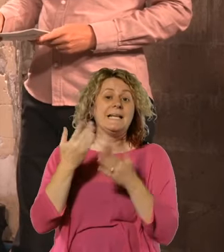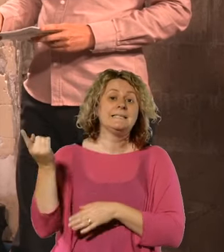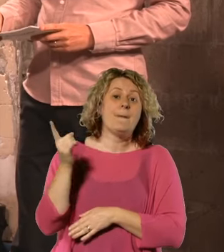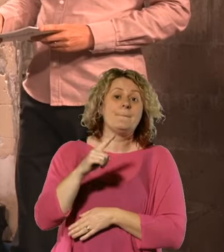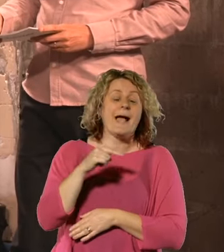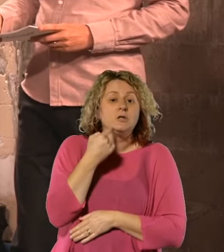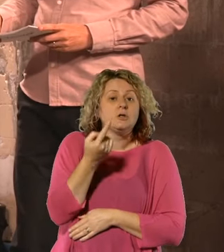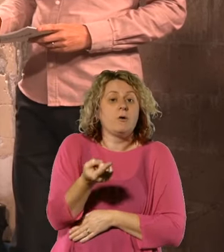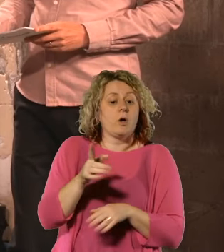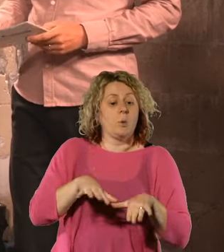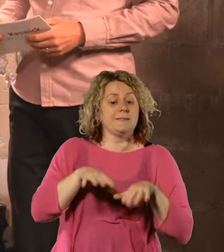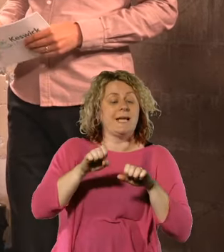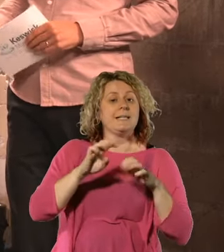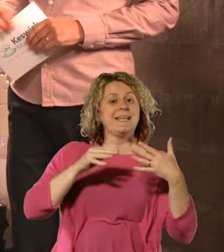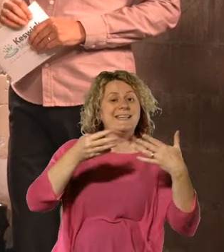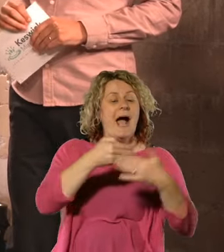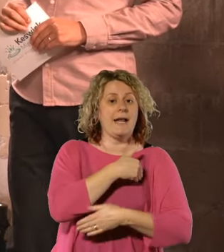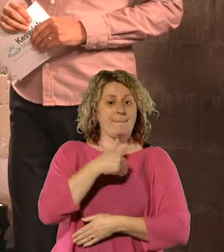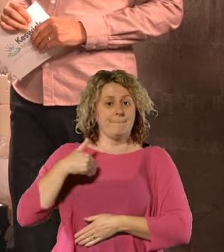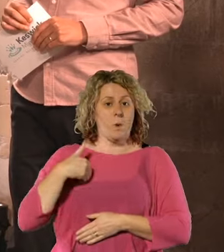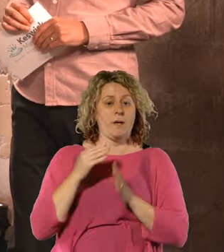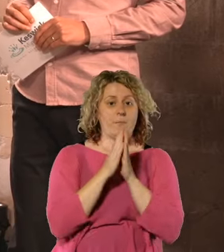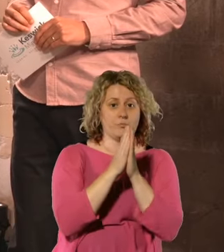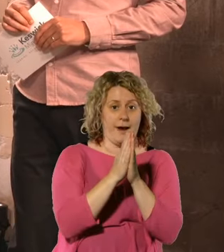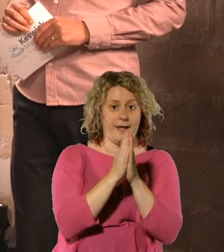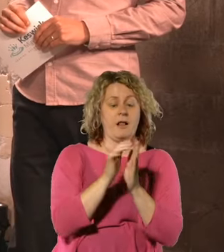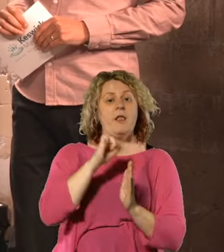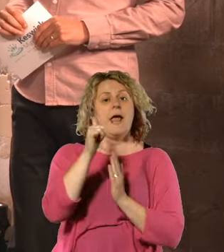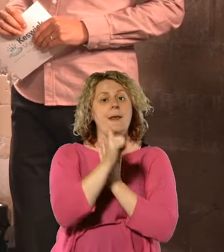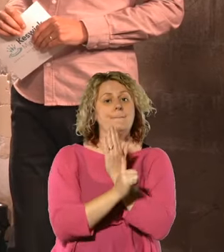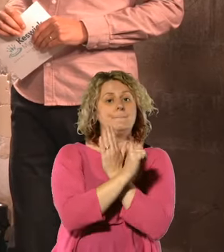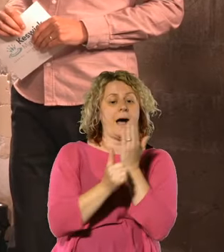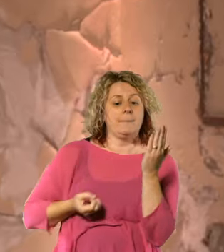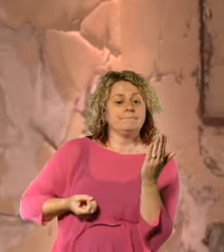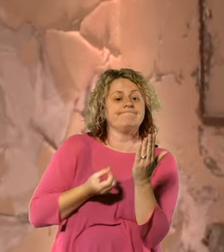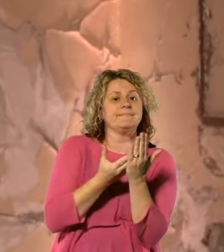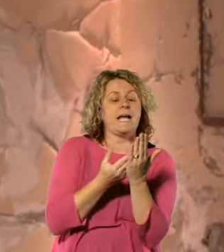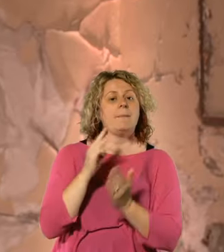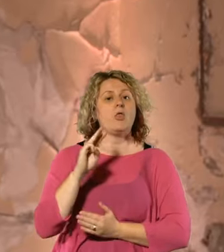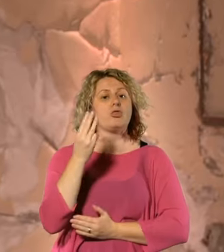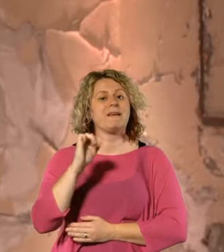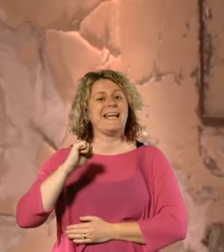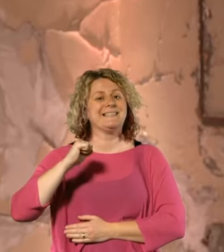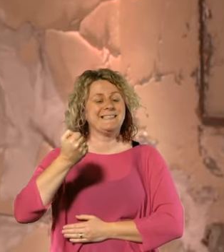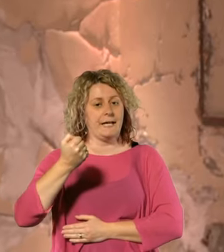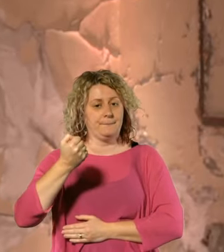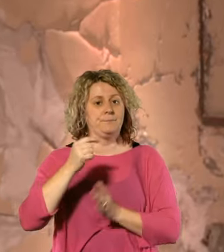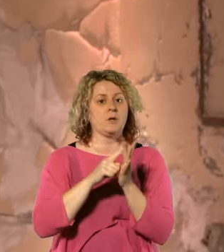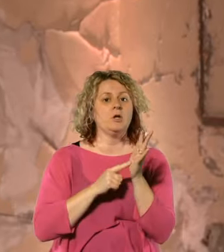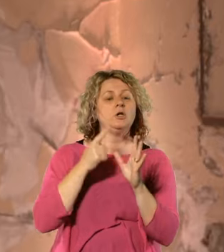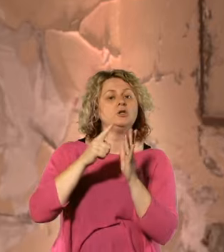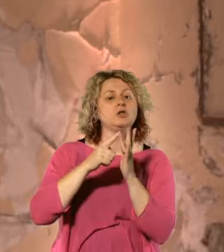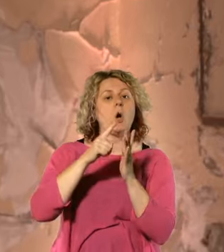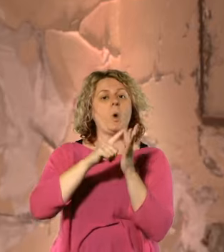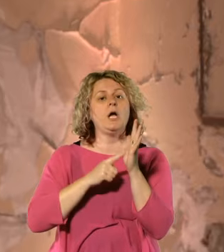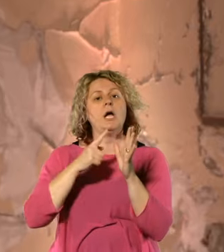with a prayer meeting, and then Christopher Ash is back at 10 a.m. speaking on Psalm 3. Joe Jackson is doing a seminar on hope and